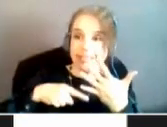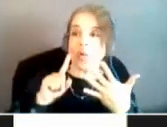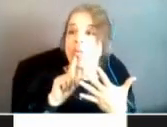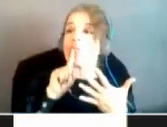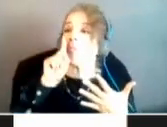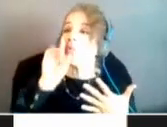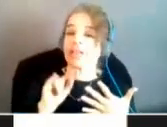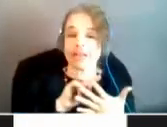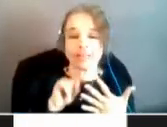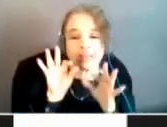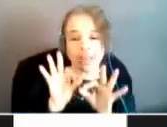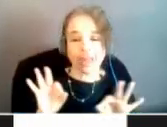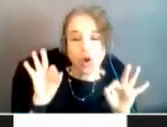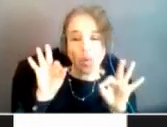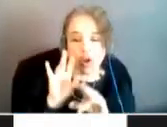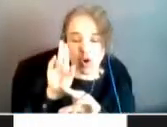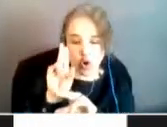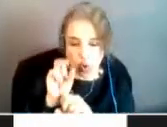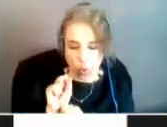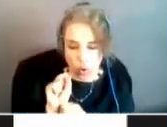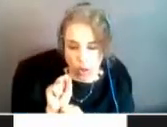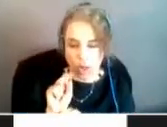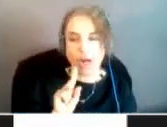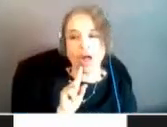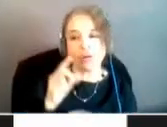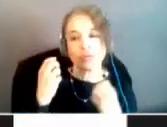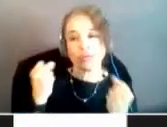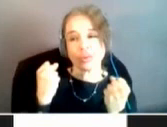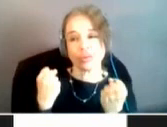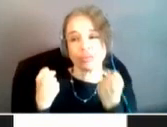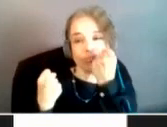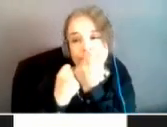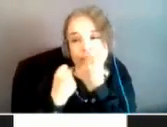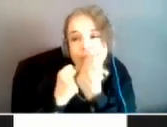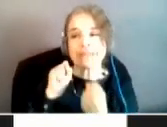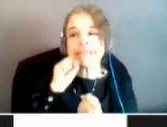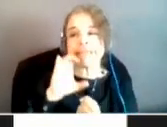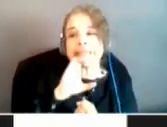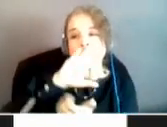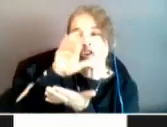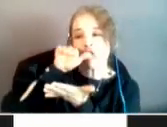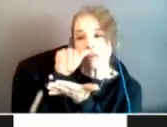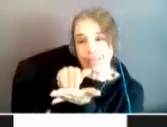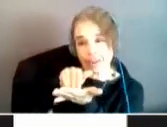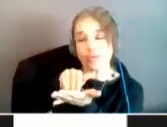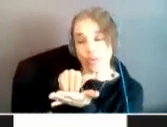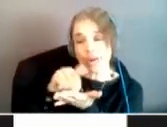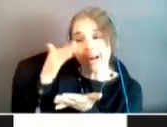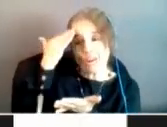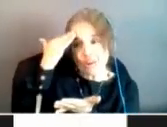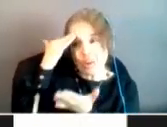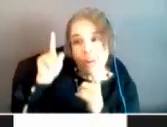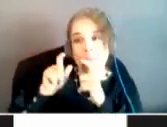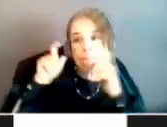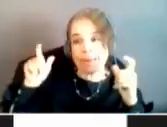really important to use. I really strongly support senior centers. I know there's a